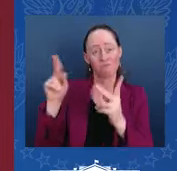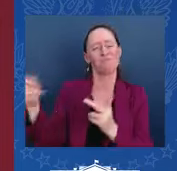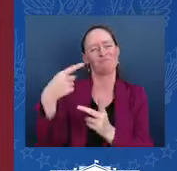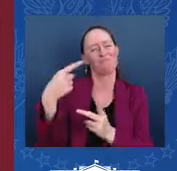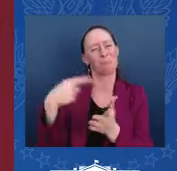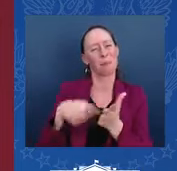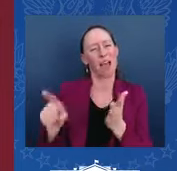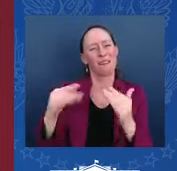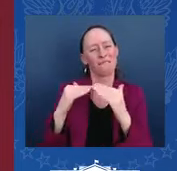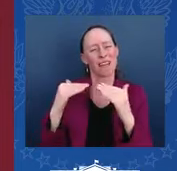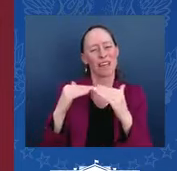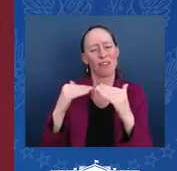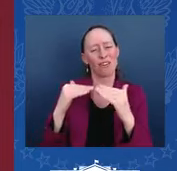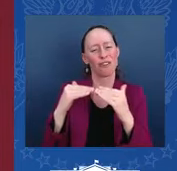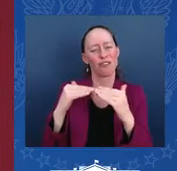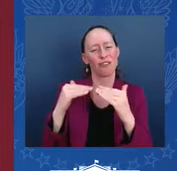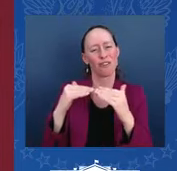I mean it.